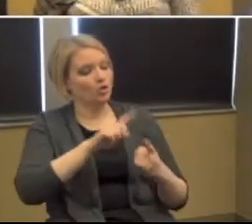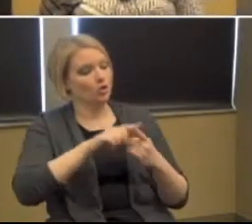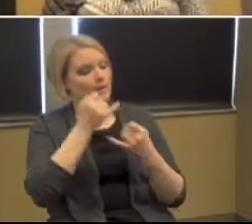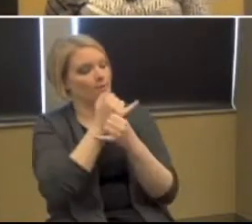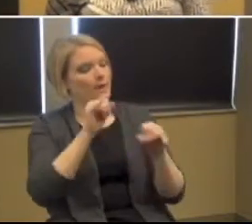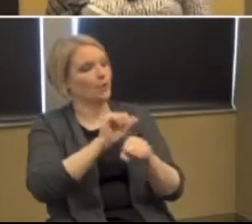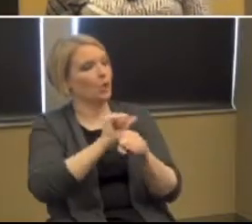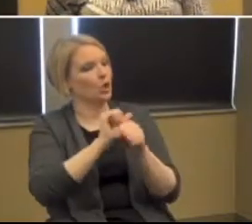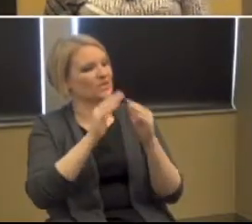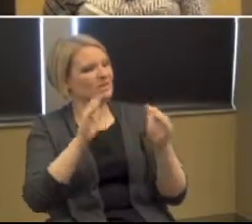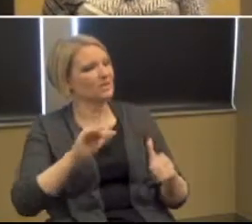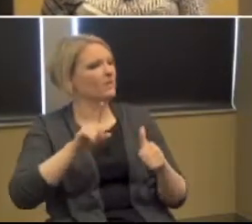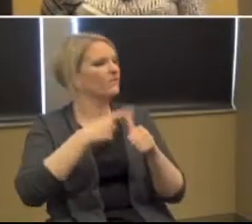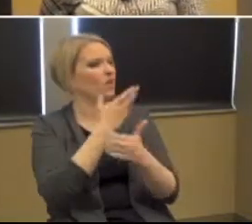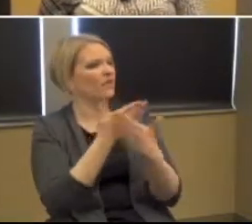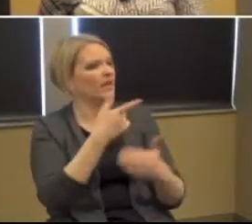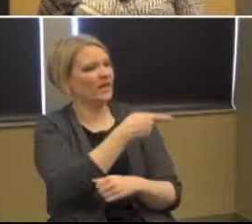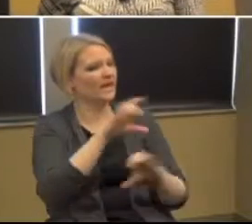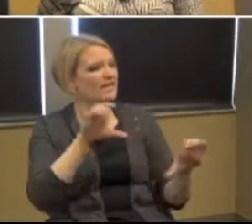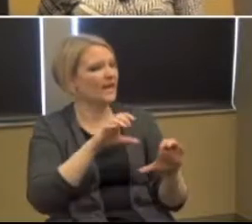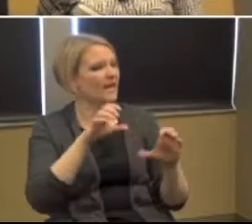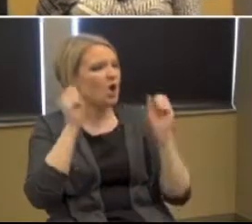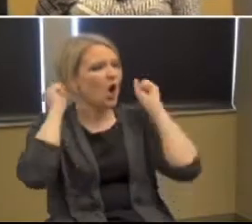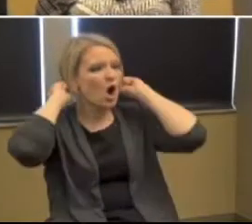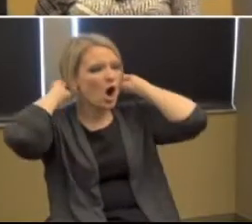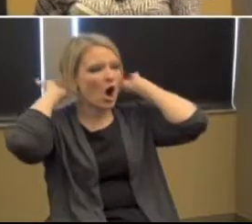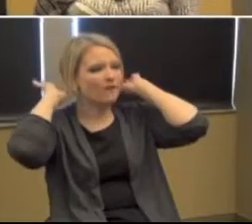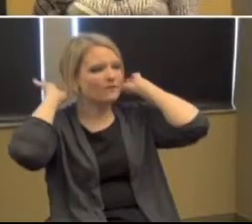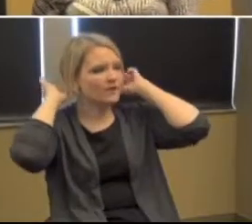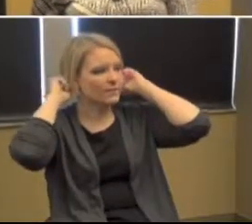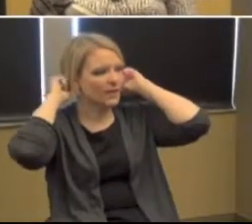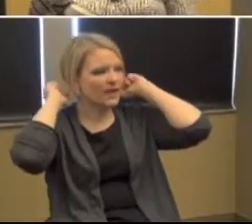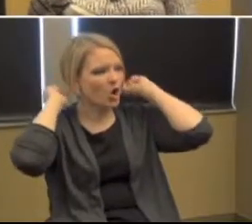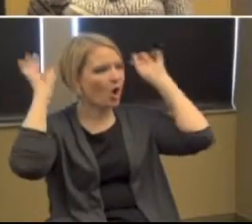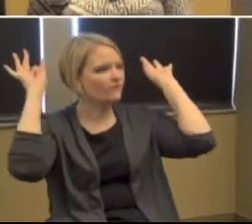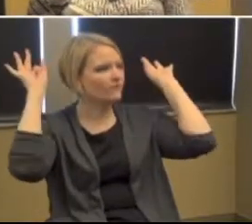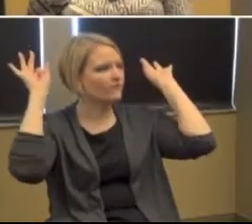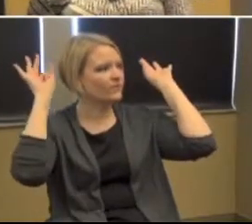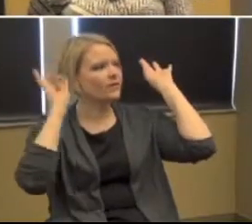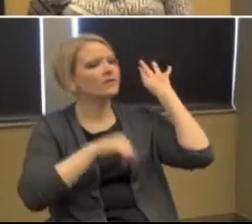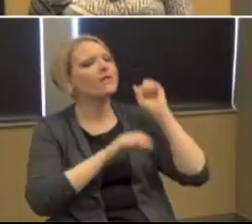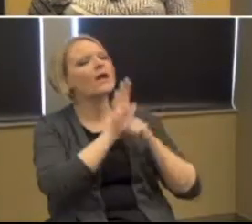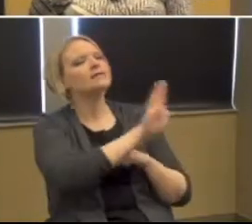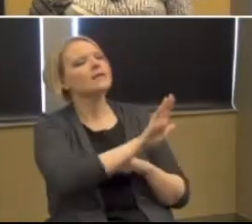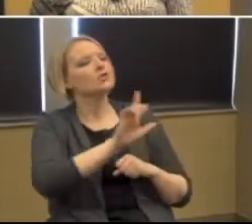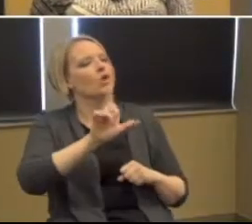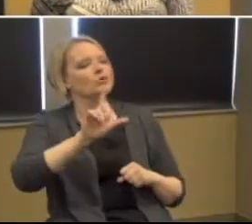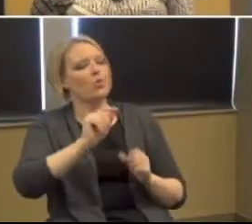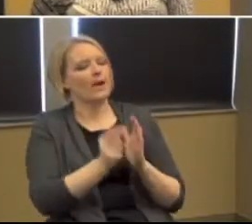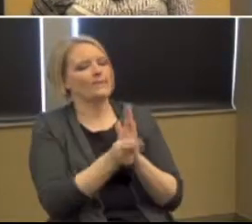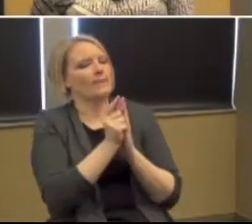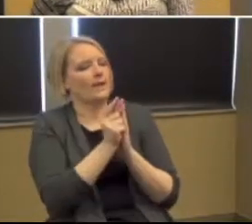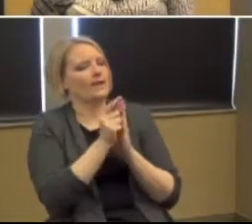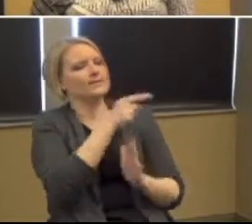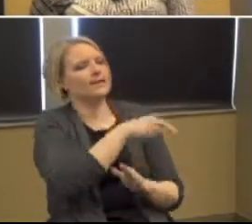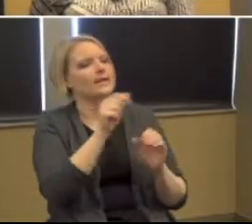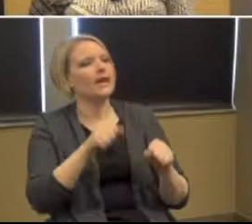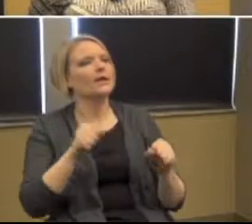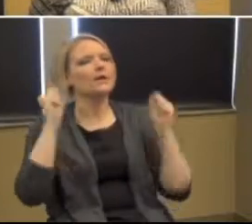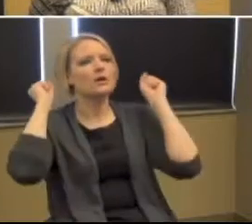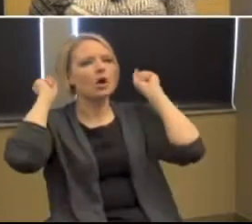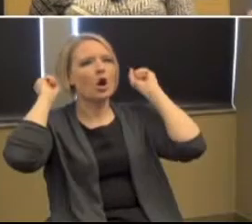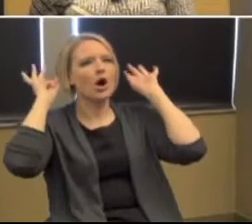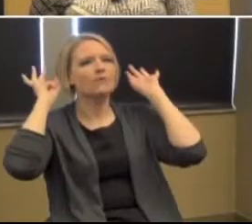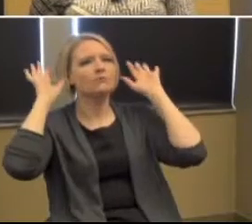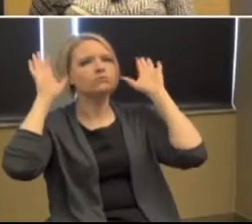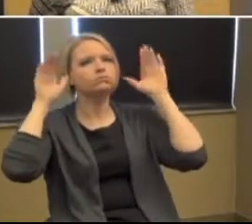and the first thing he did was turn off his implants. It was like his 20 minutes to sit here, not